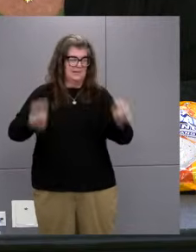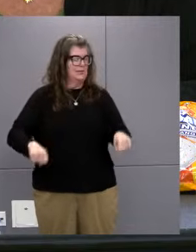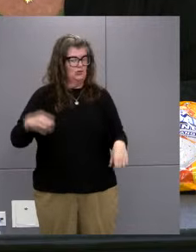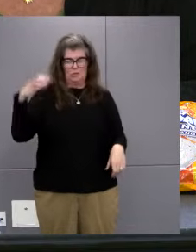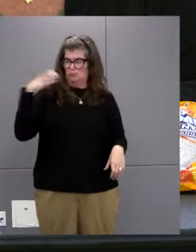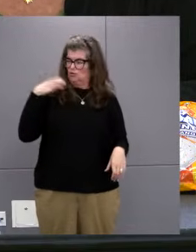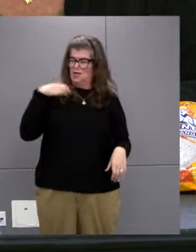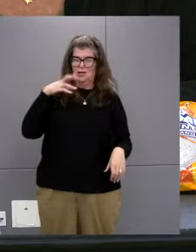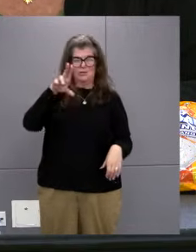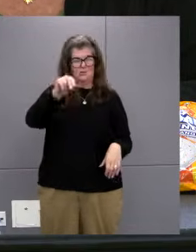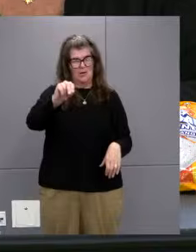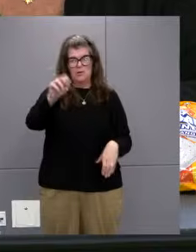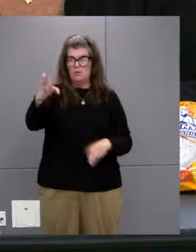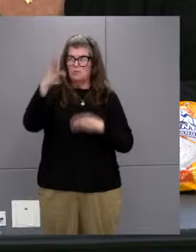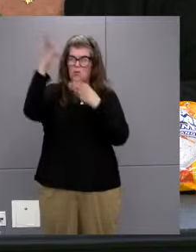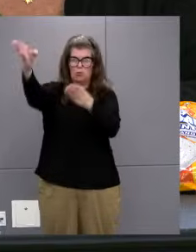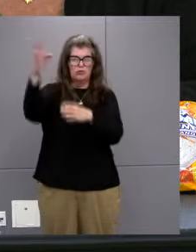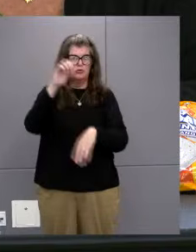make motions.